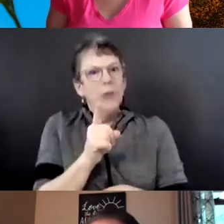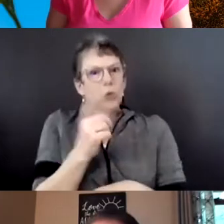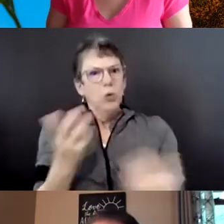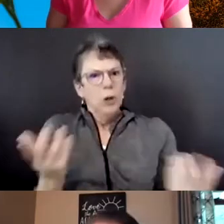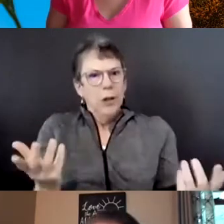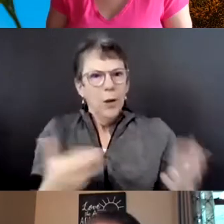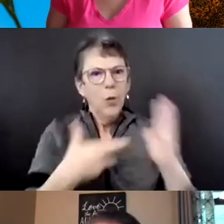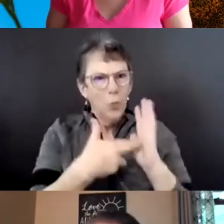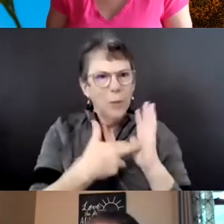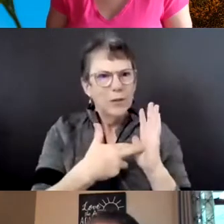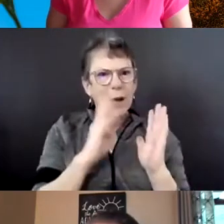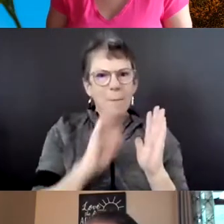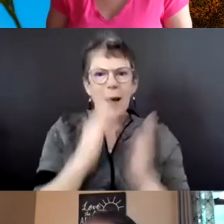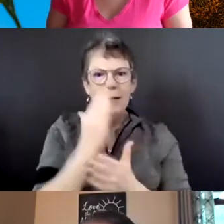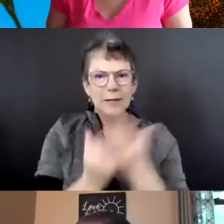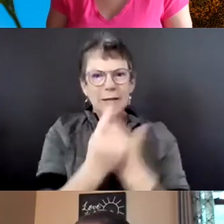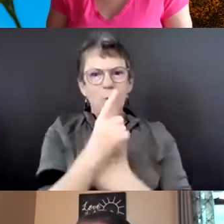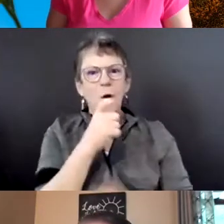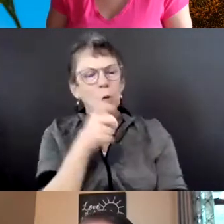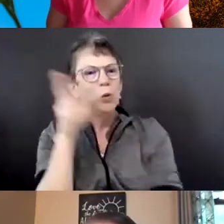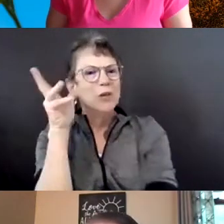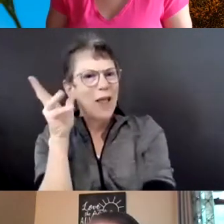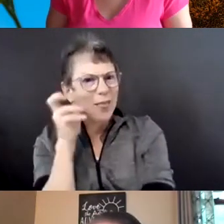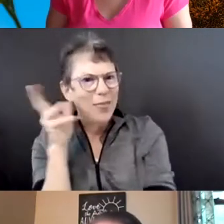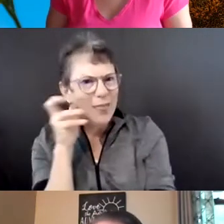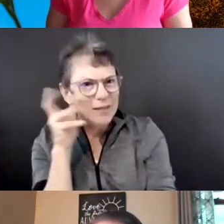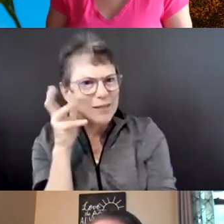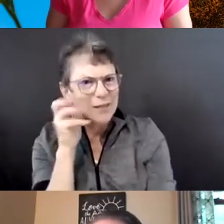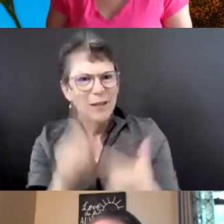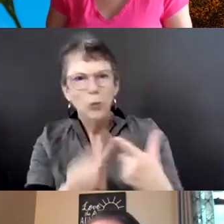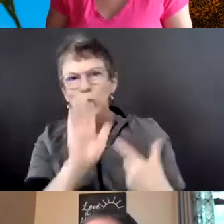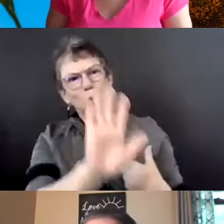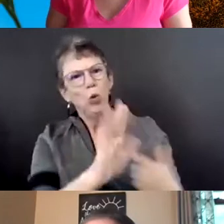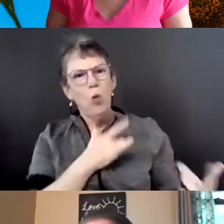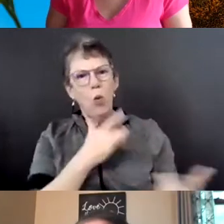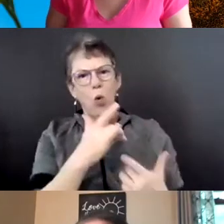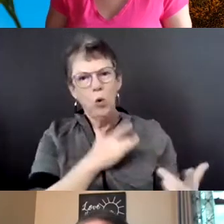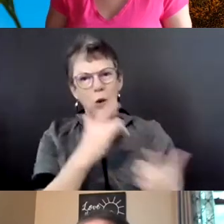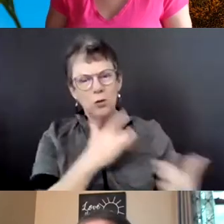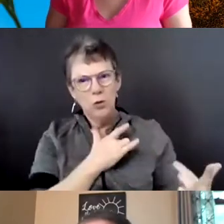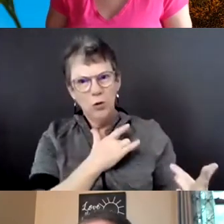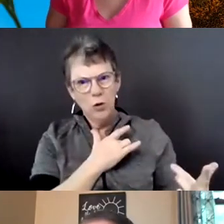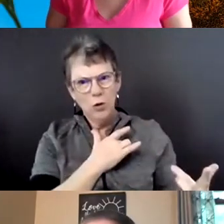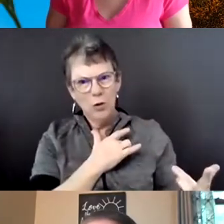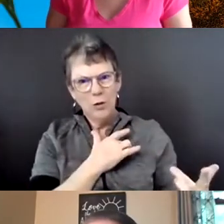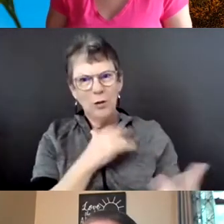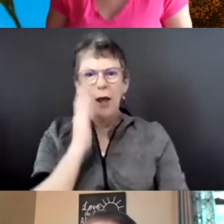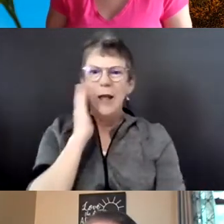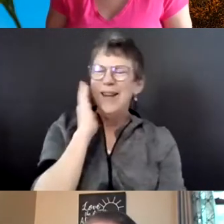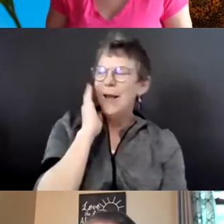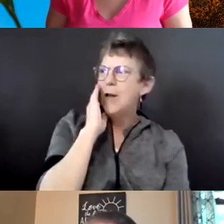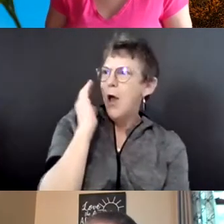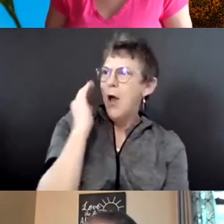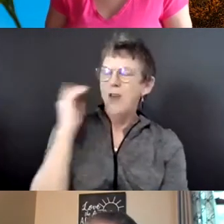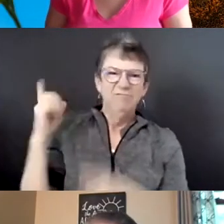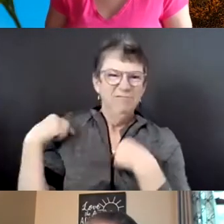by someone who is listening to your concerns. That's one of the big issues in the news over the last couple of days.